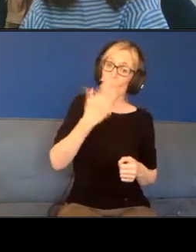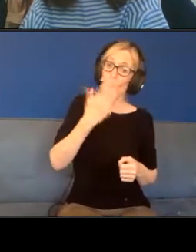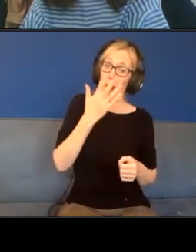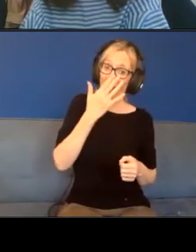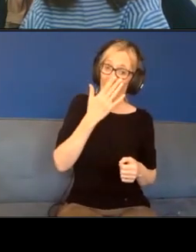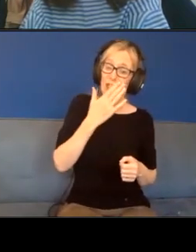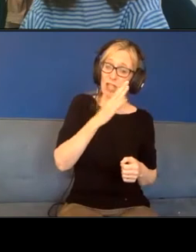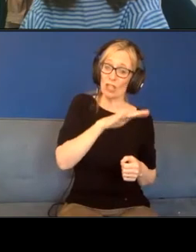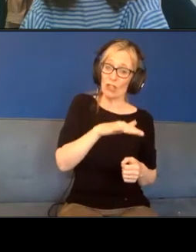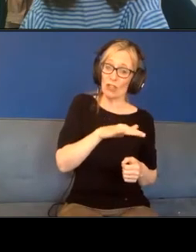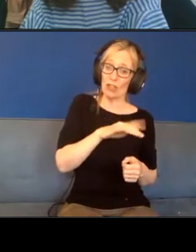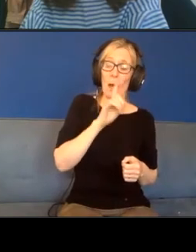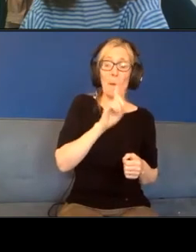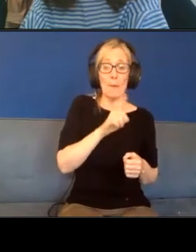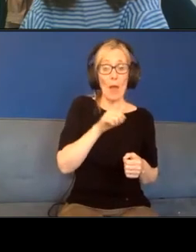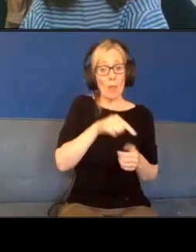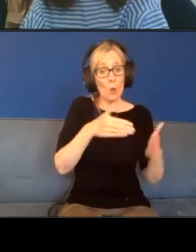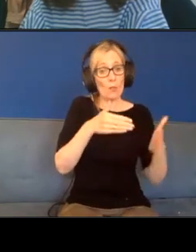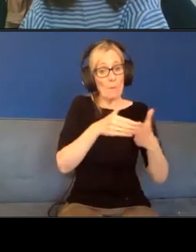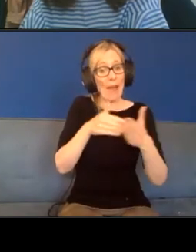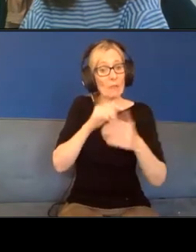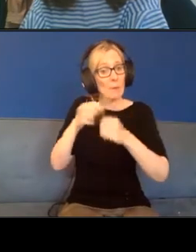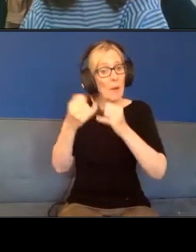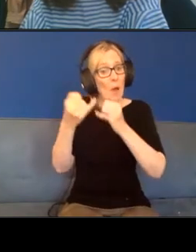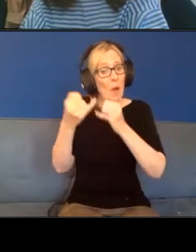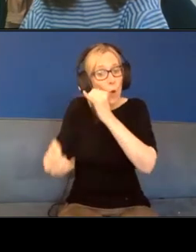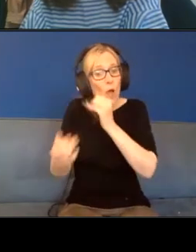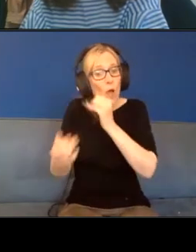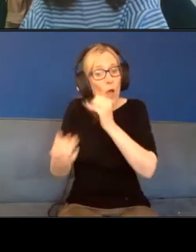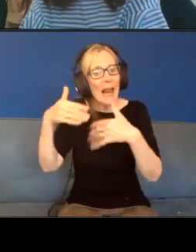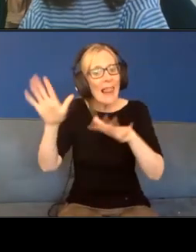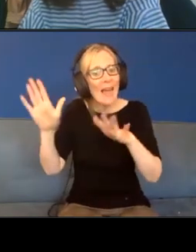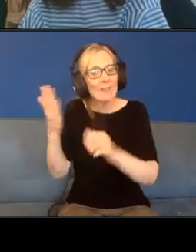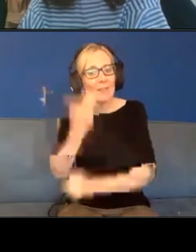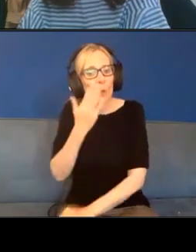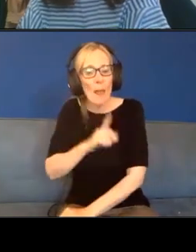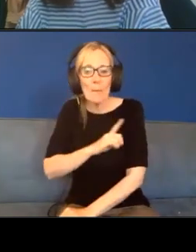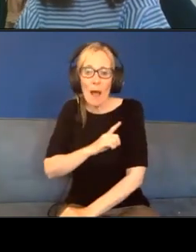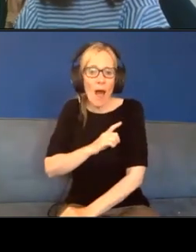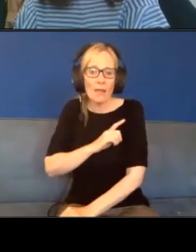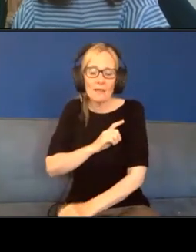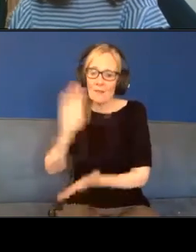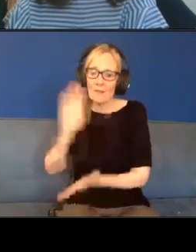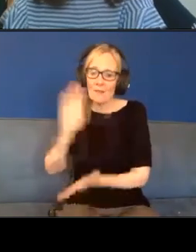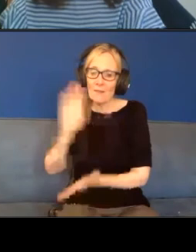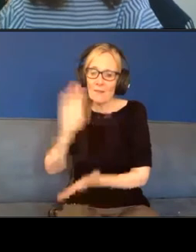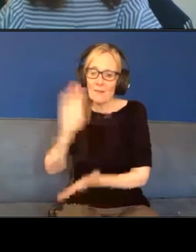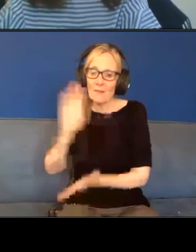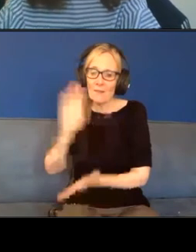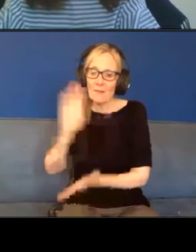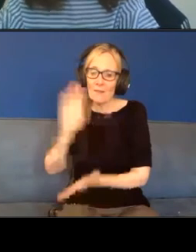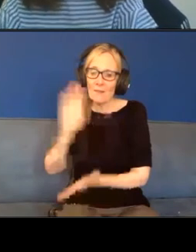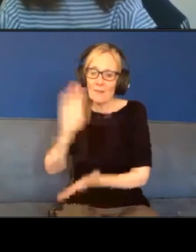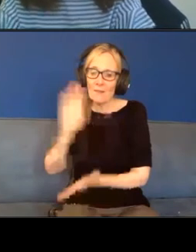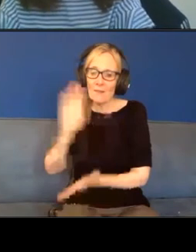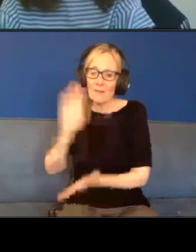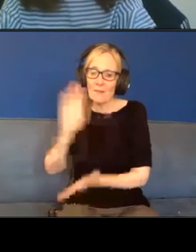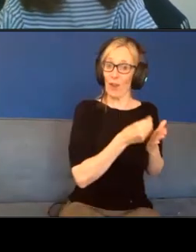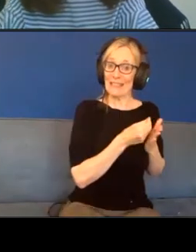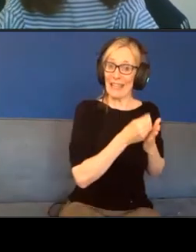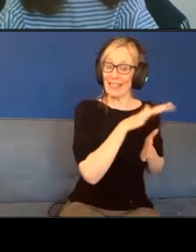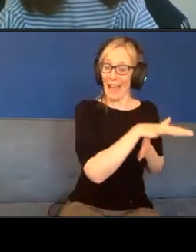those barriers actually potentially worsened once they left school, because access to funding suddenly gets narrower. So there's lots